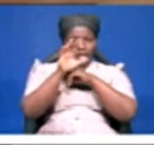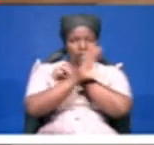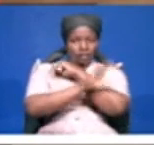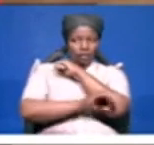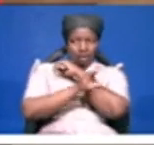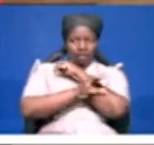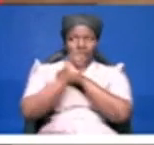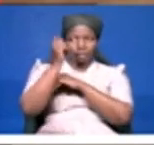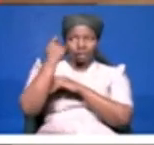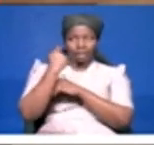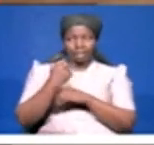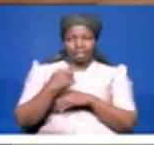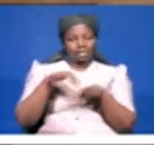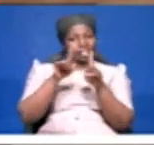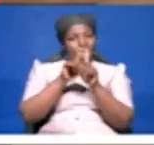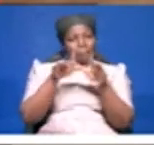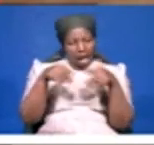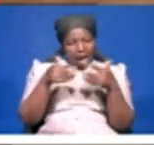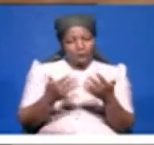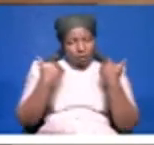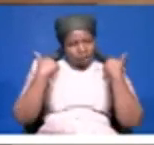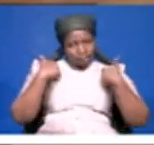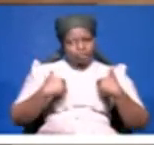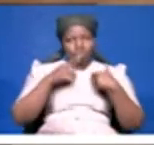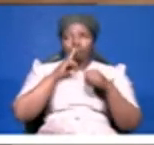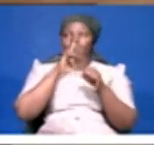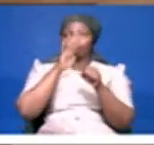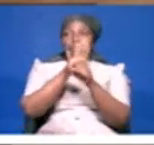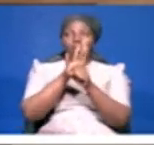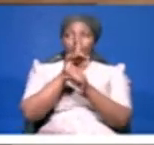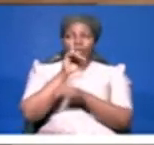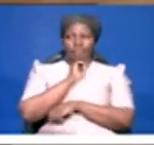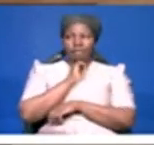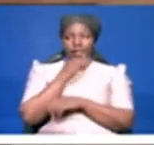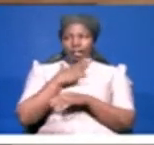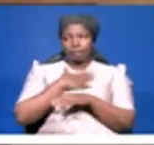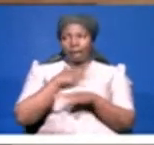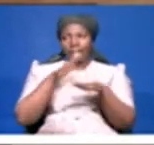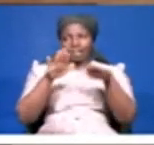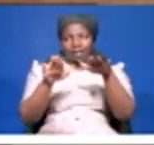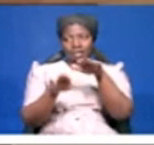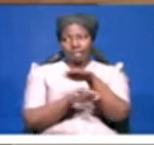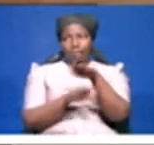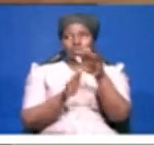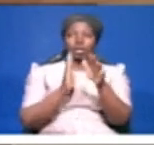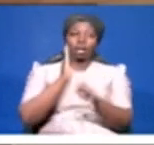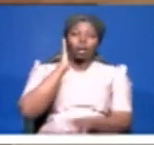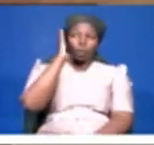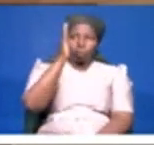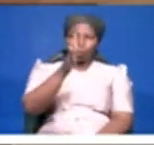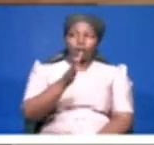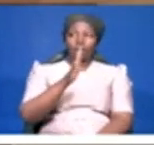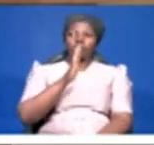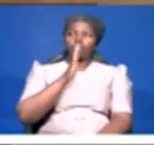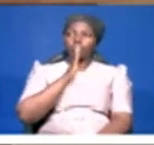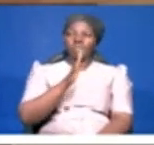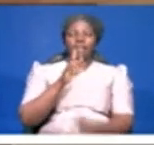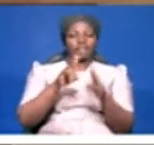As I promised, my deputy is going to be a very busy person.